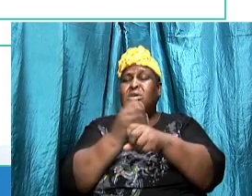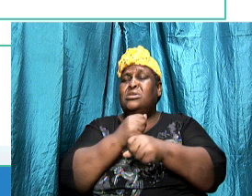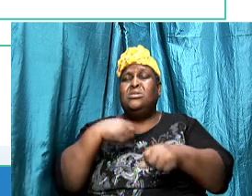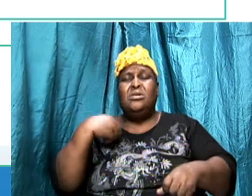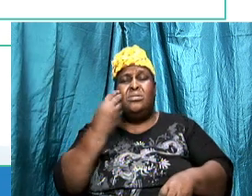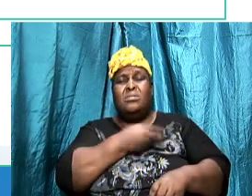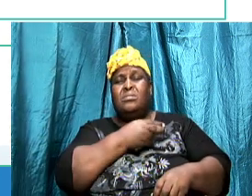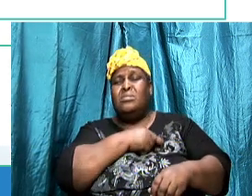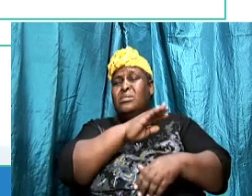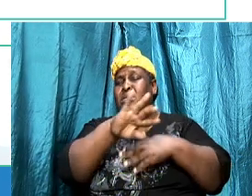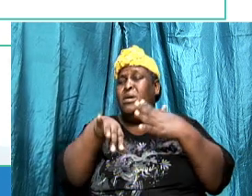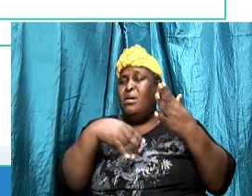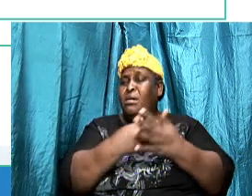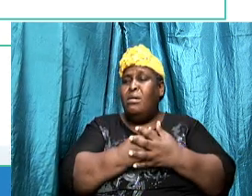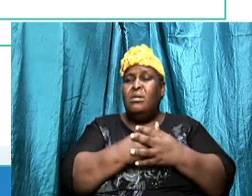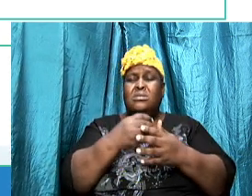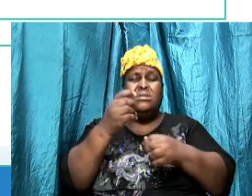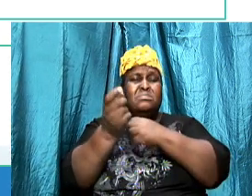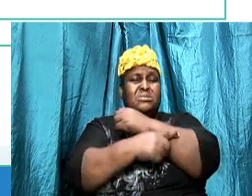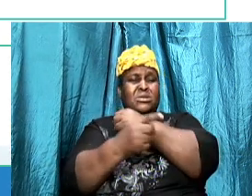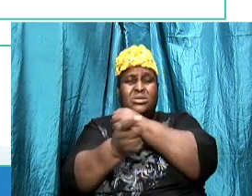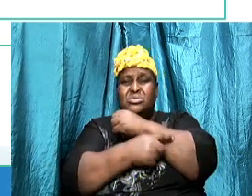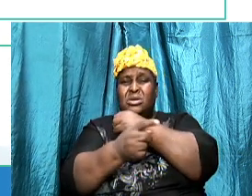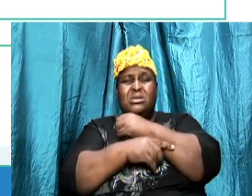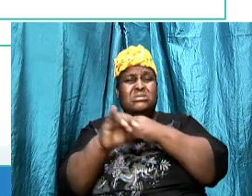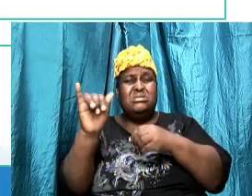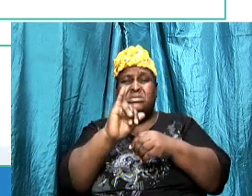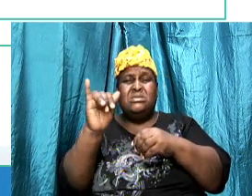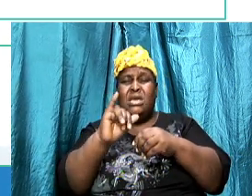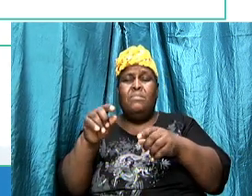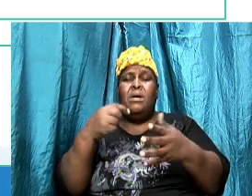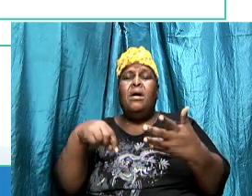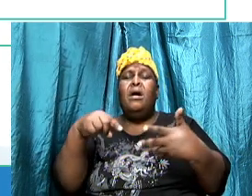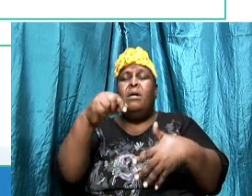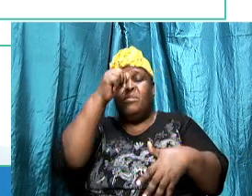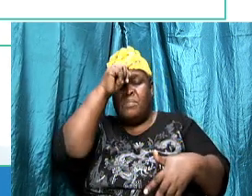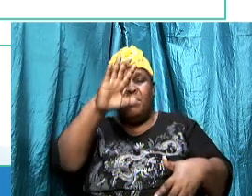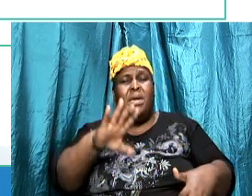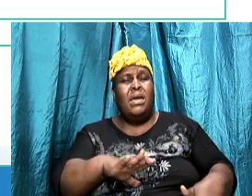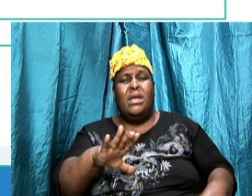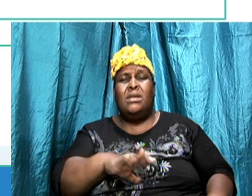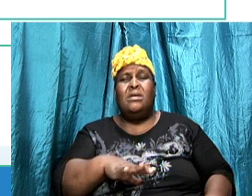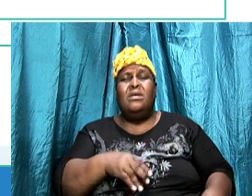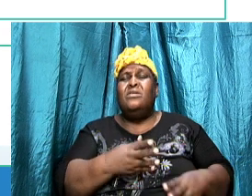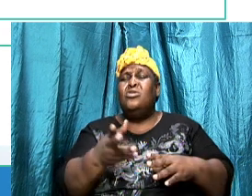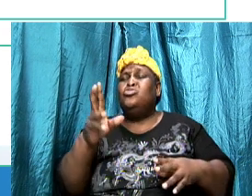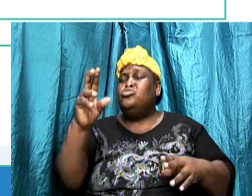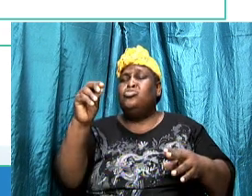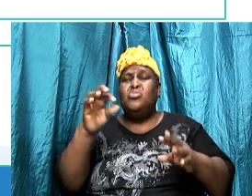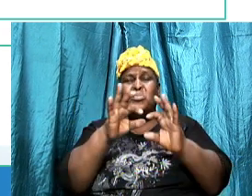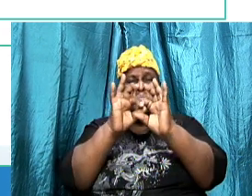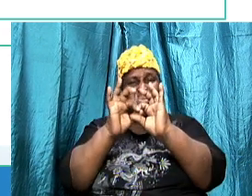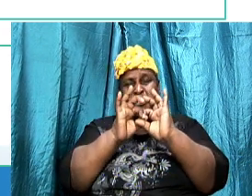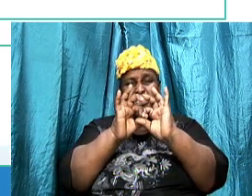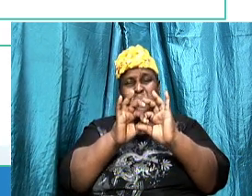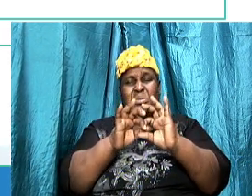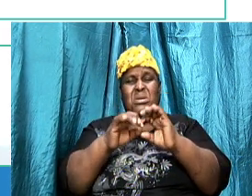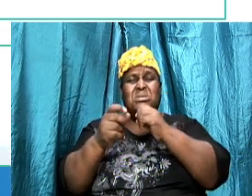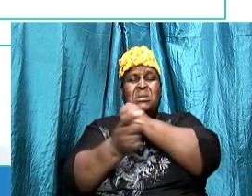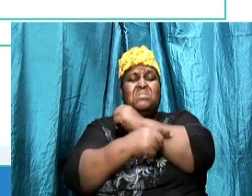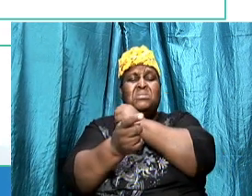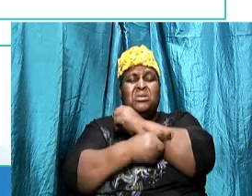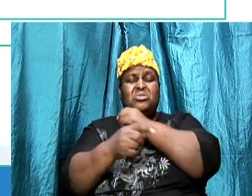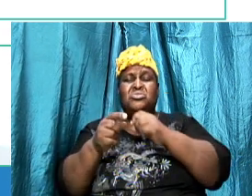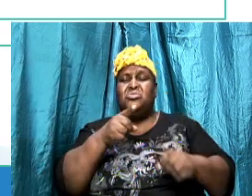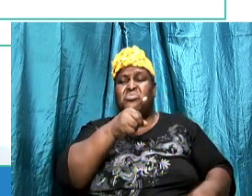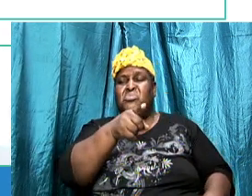all temptation are common among man, and so that there's no unique temptation to you. And the things that you go